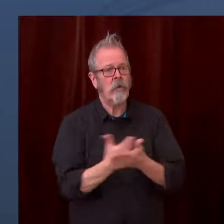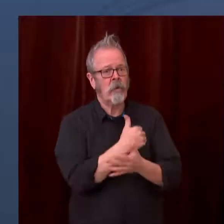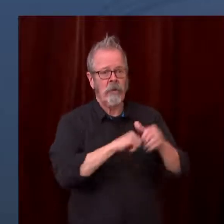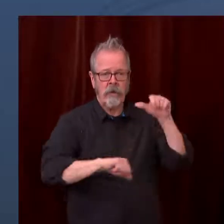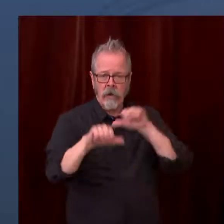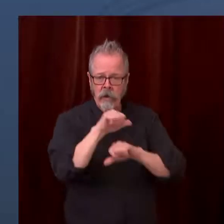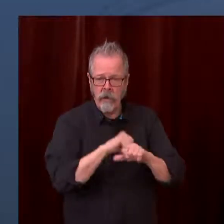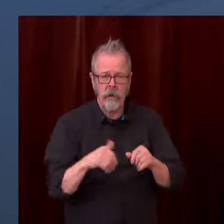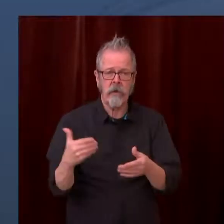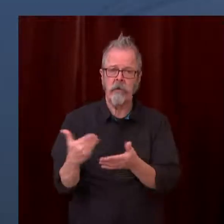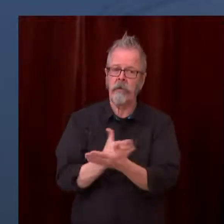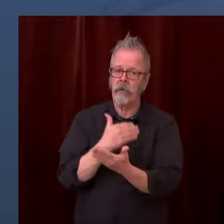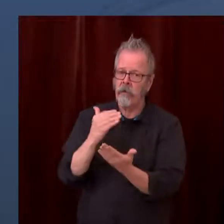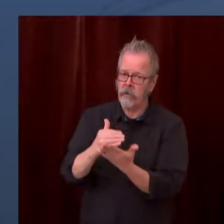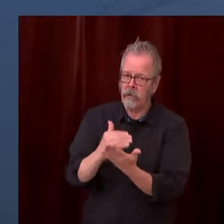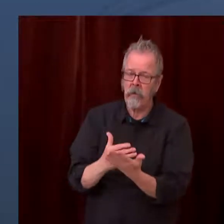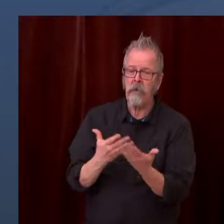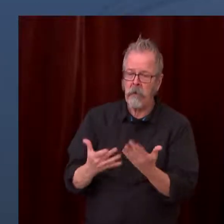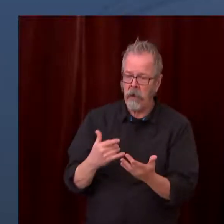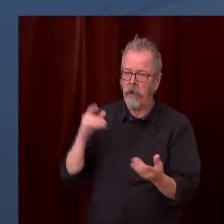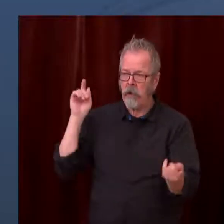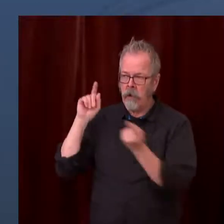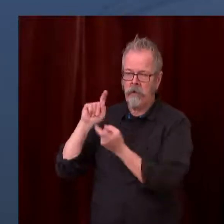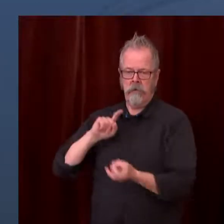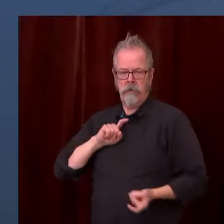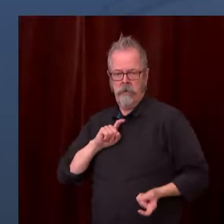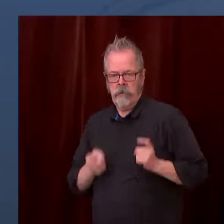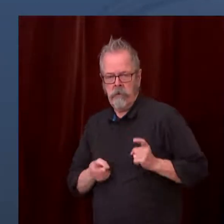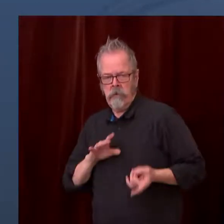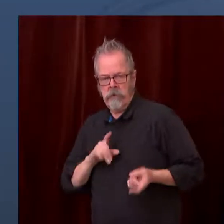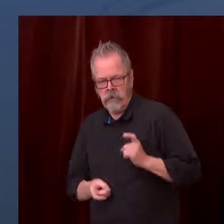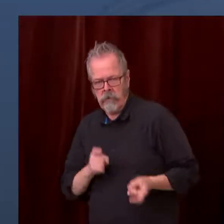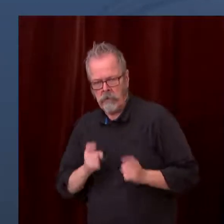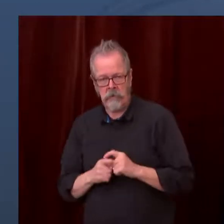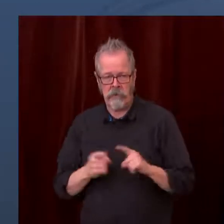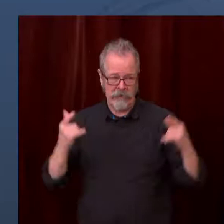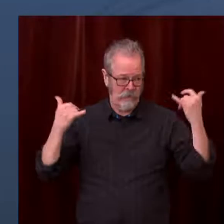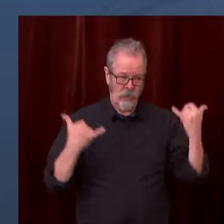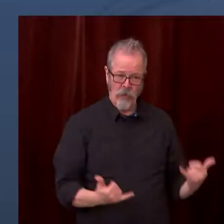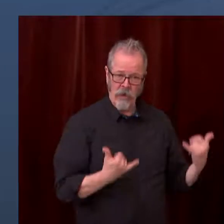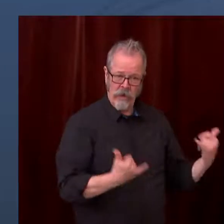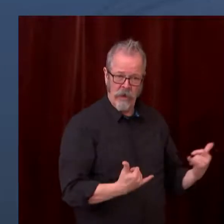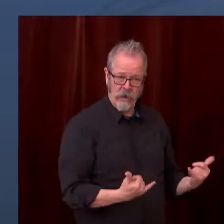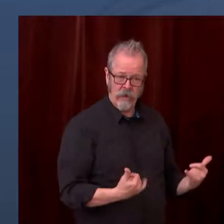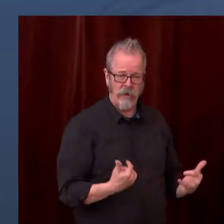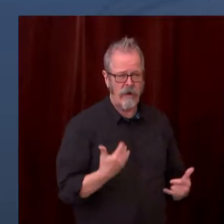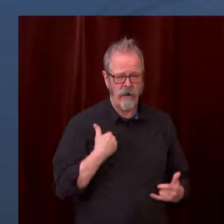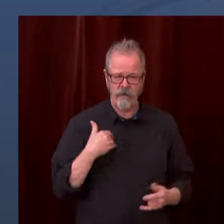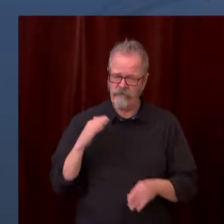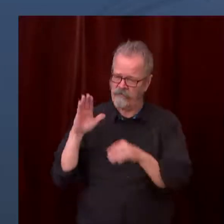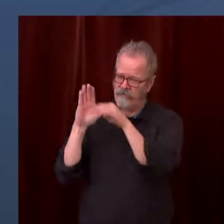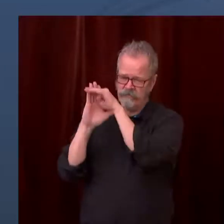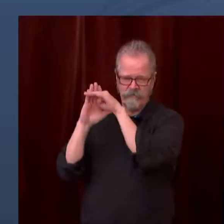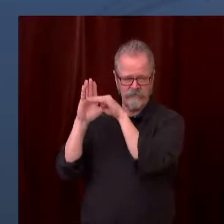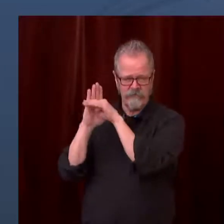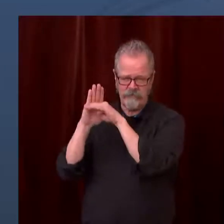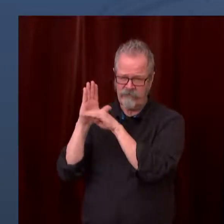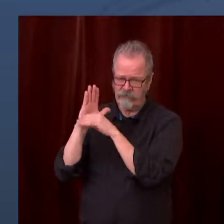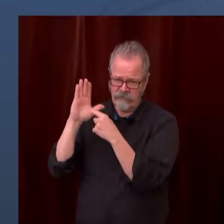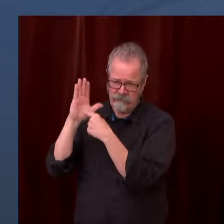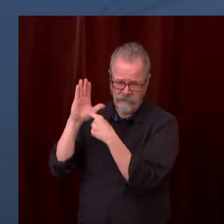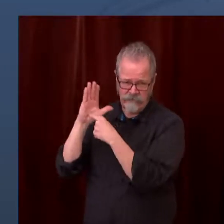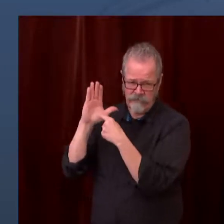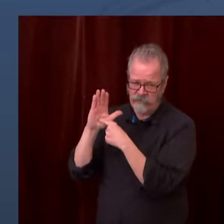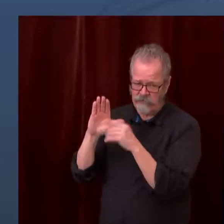prevalent, as perhaps we start to knock down the infections. But today, we have two certainties. Our children are not getting